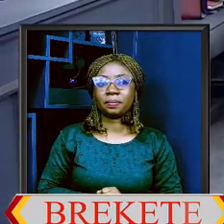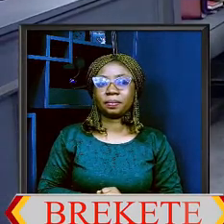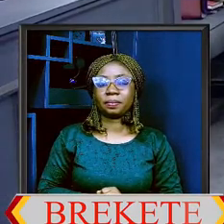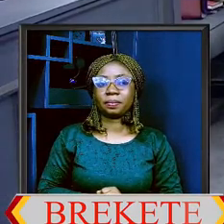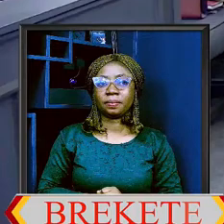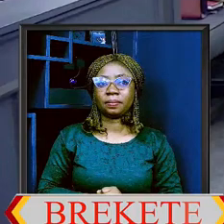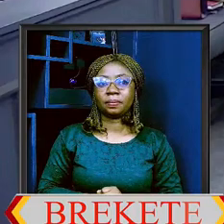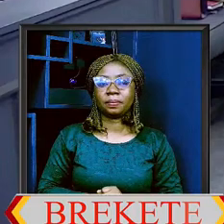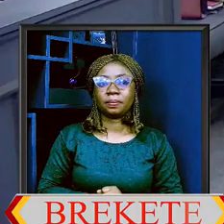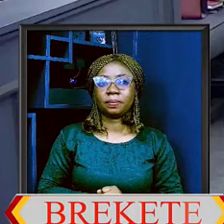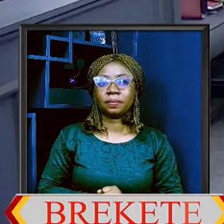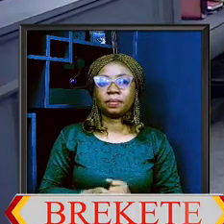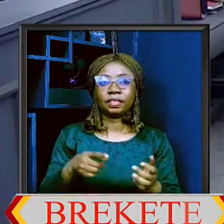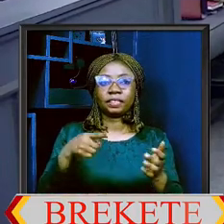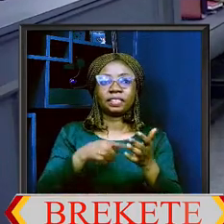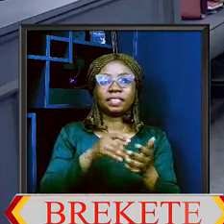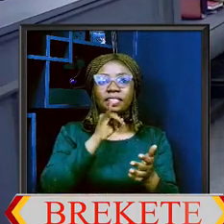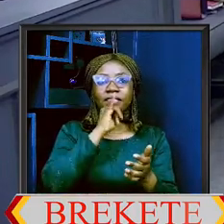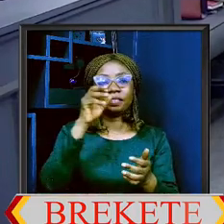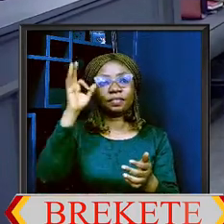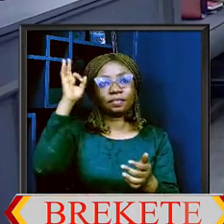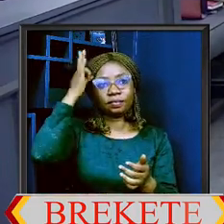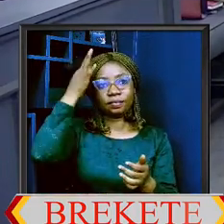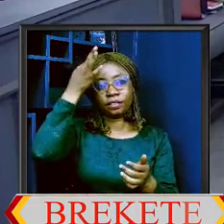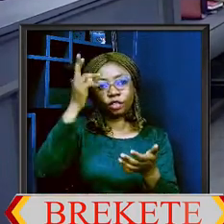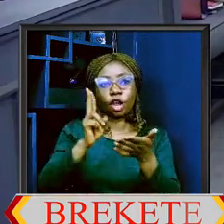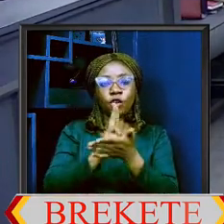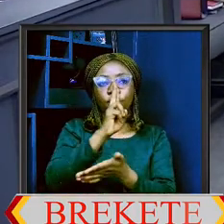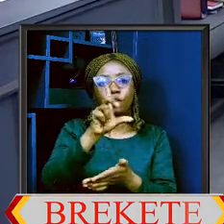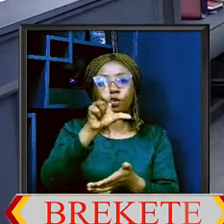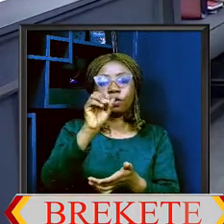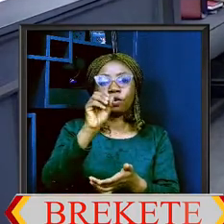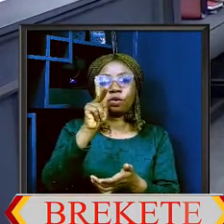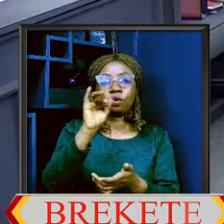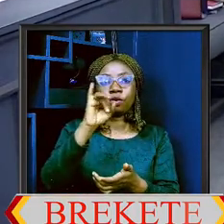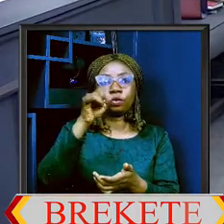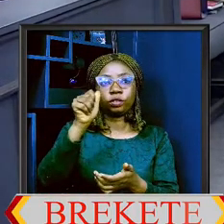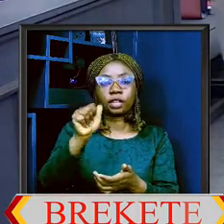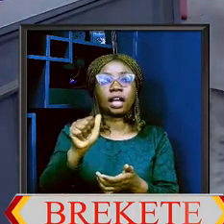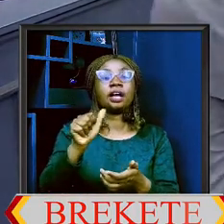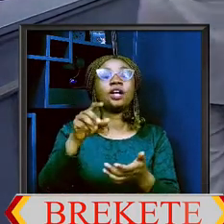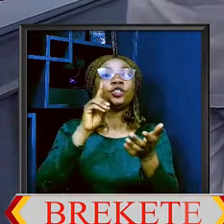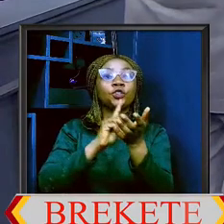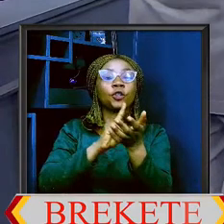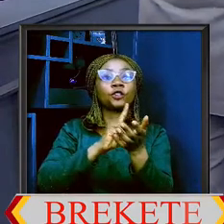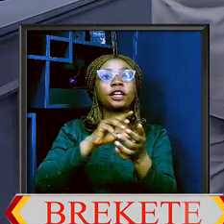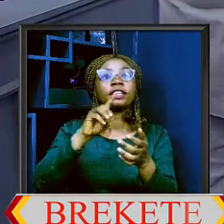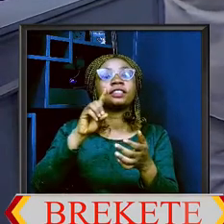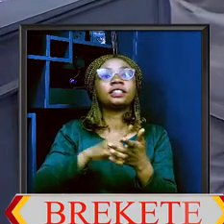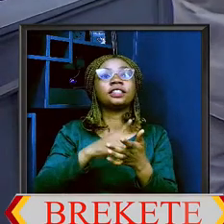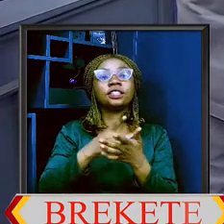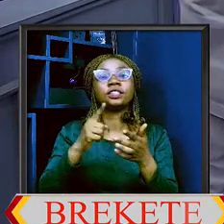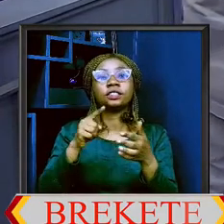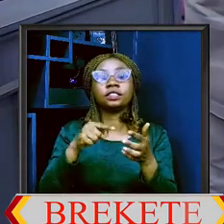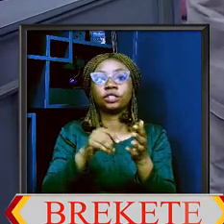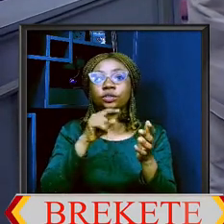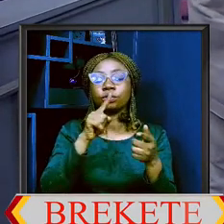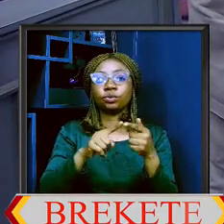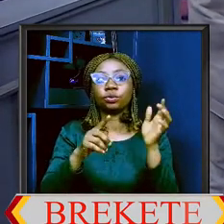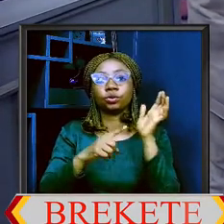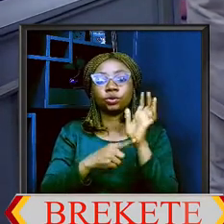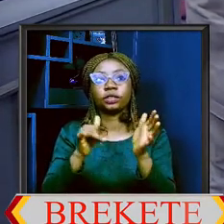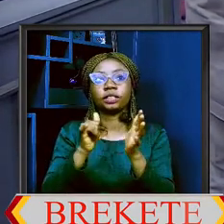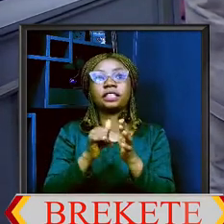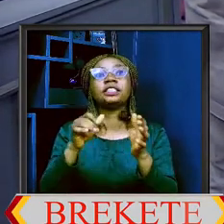okay sir uh this is uh Federal University Lo doctorate degree this is to certify that his